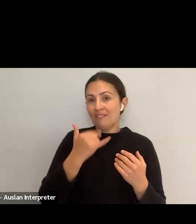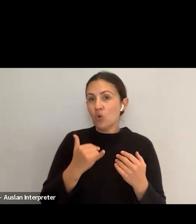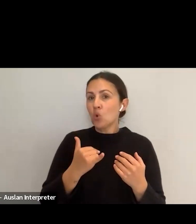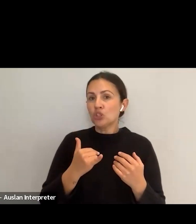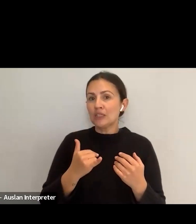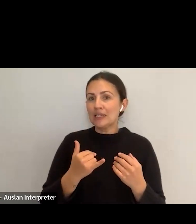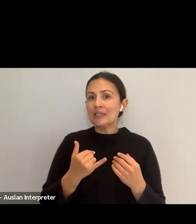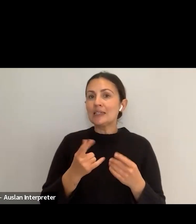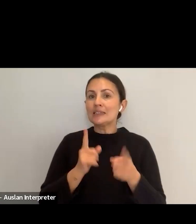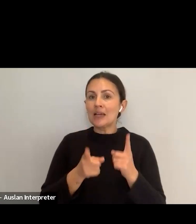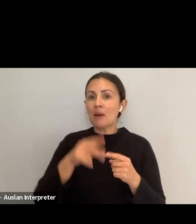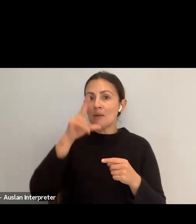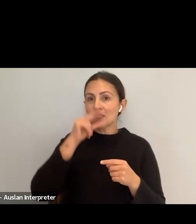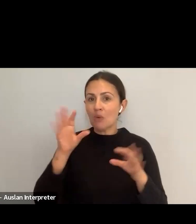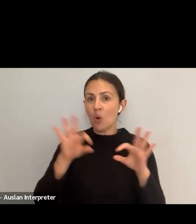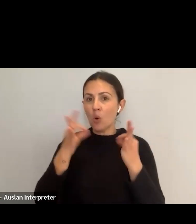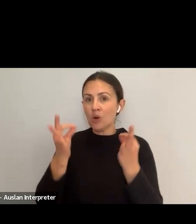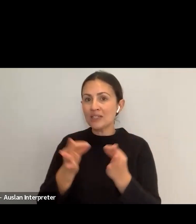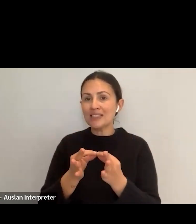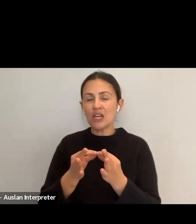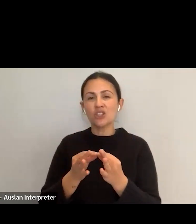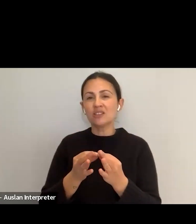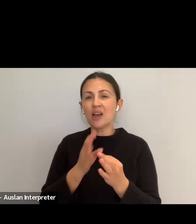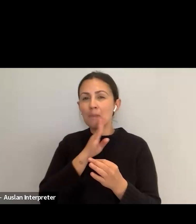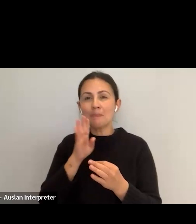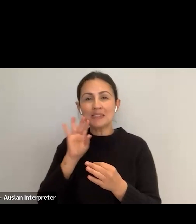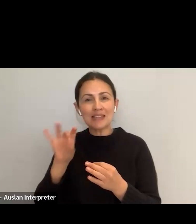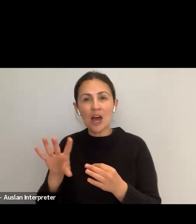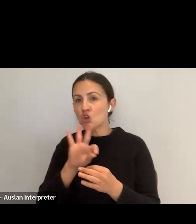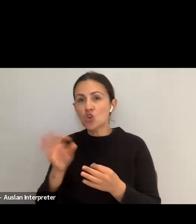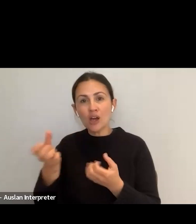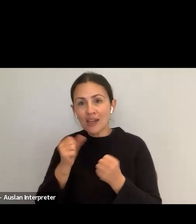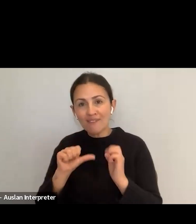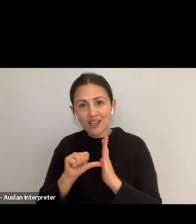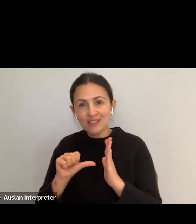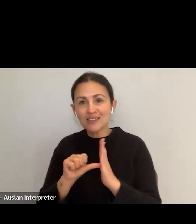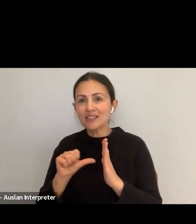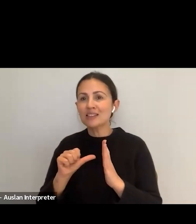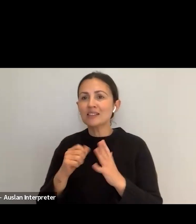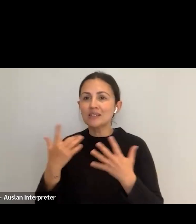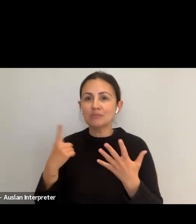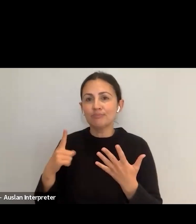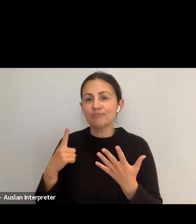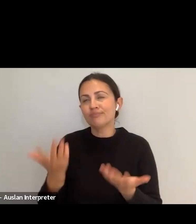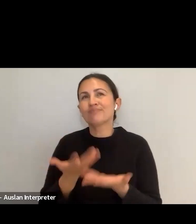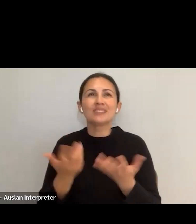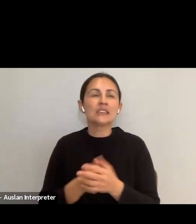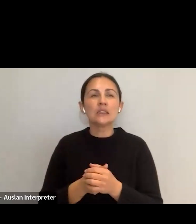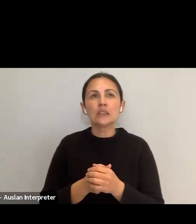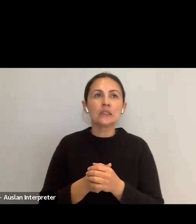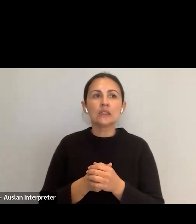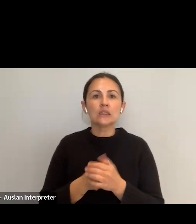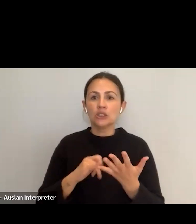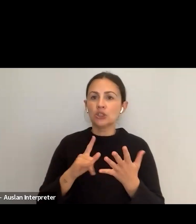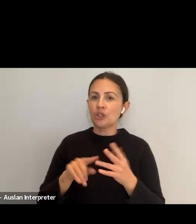have the right sponsor, the right name, and so again, it's if they're lacking the so-called unspoken but